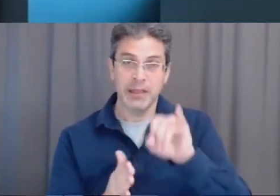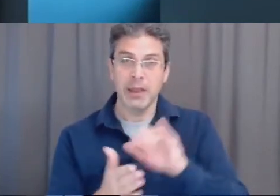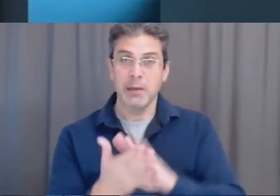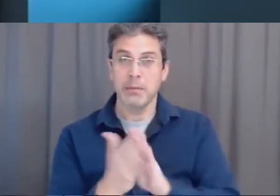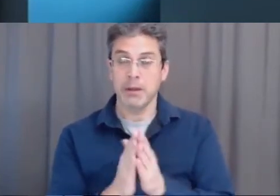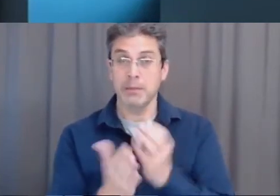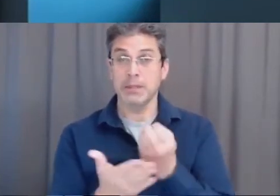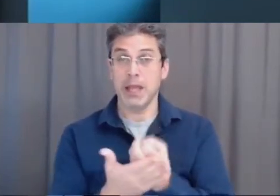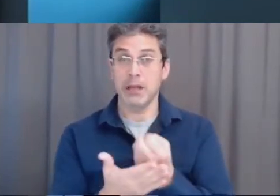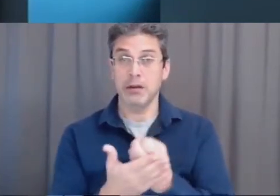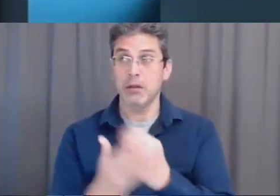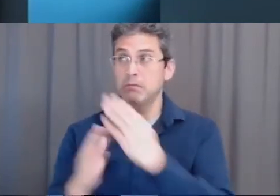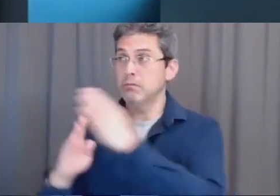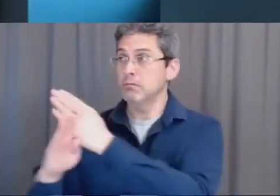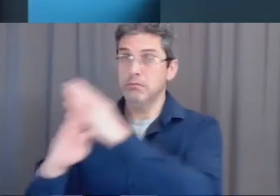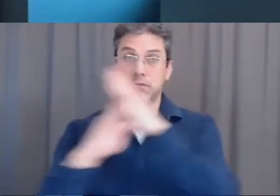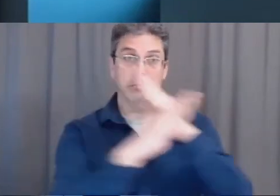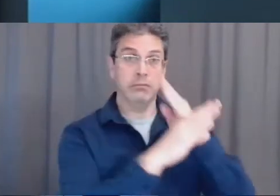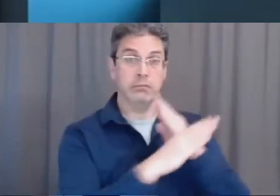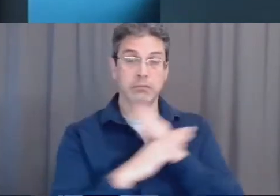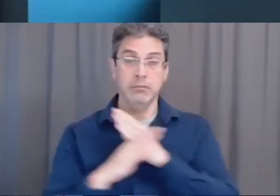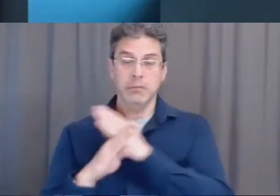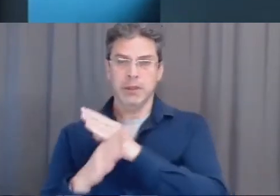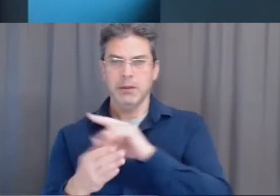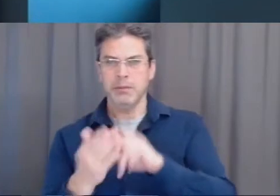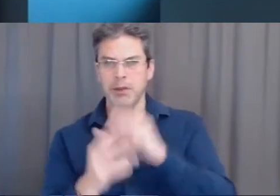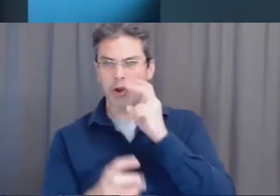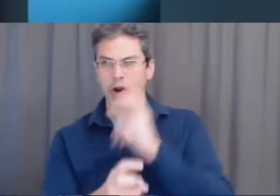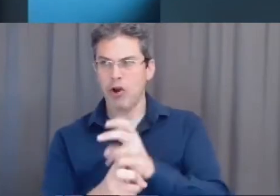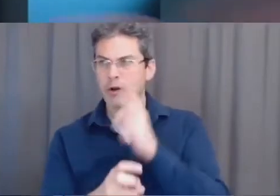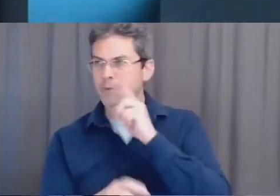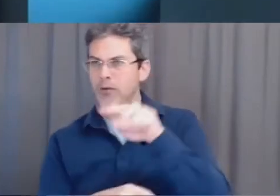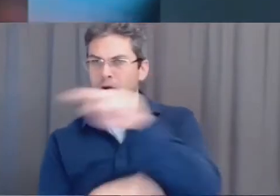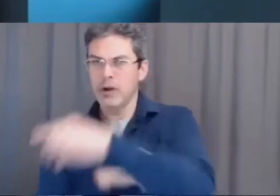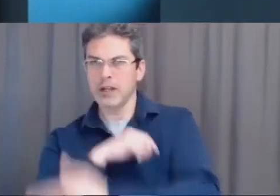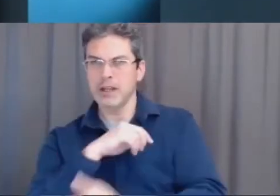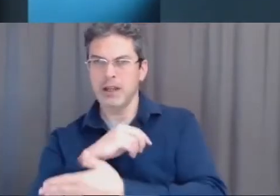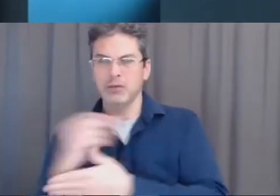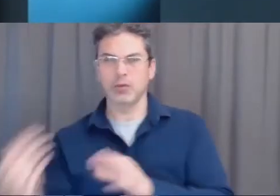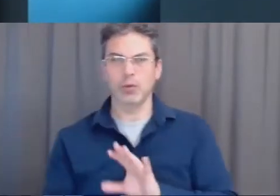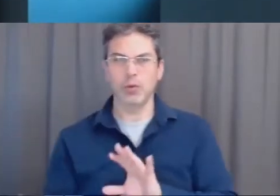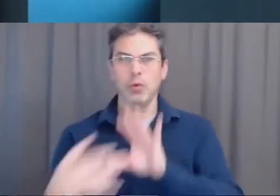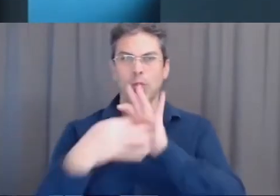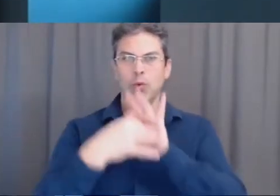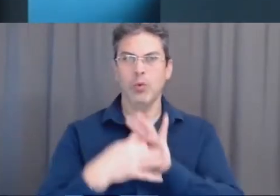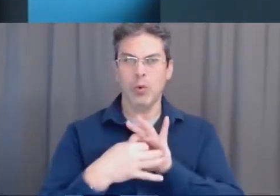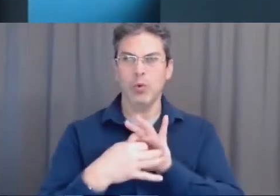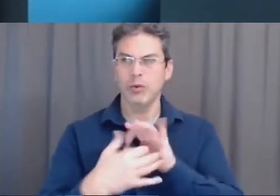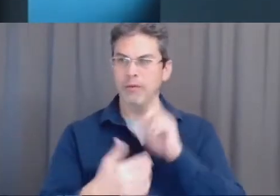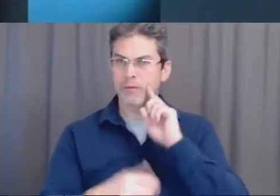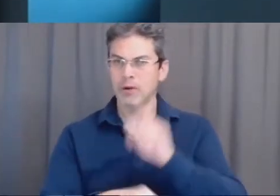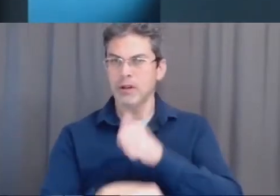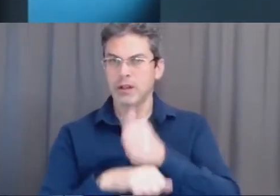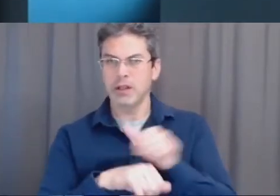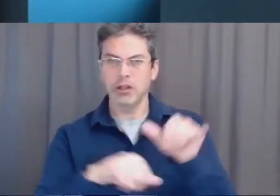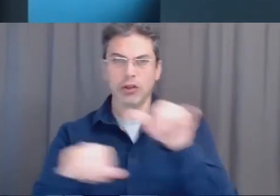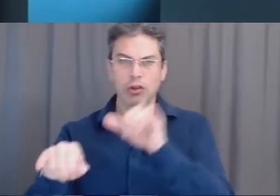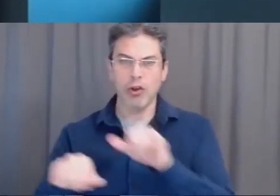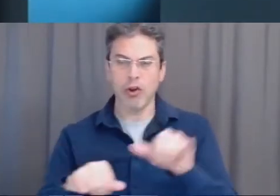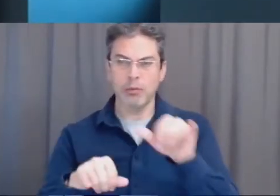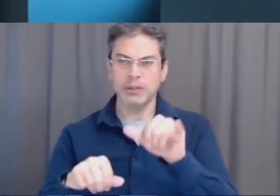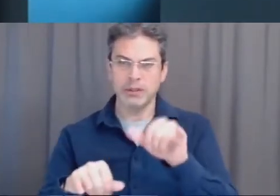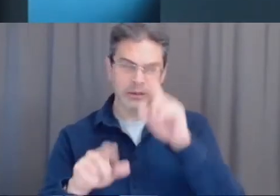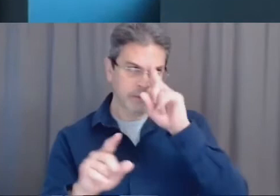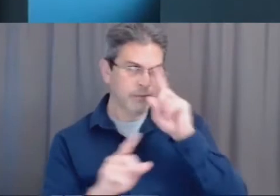that could make it more difficult to cooperate in other areas, like establishing common standards in relation to China,